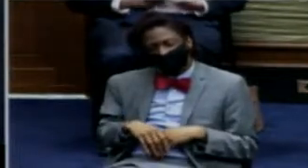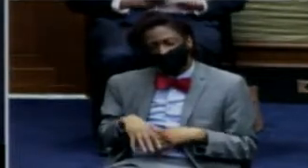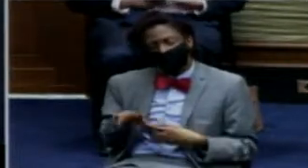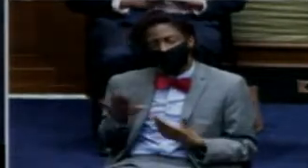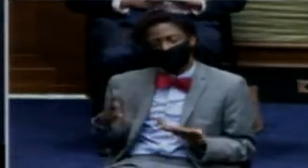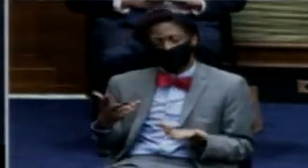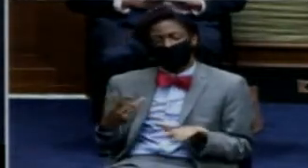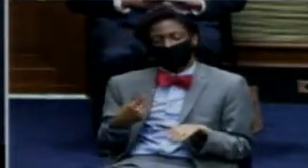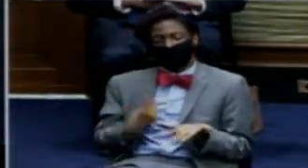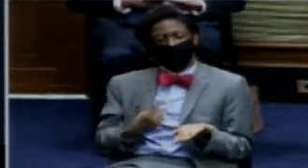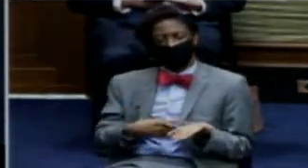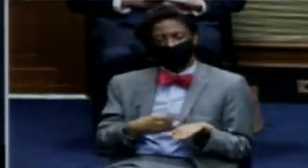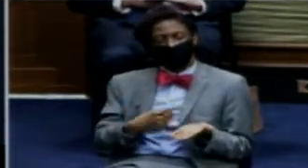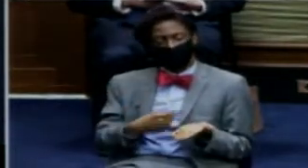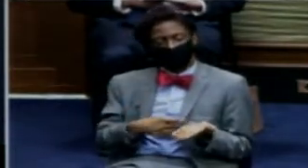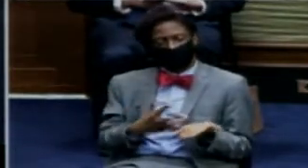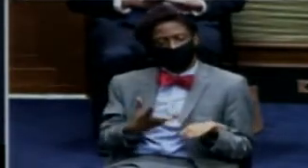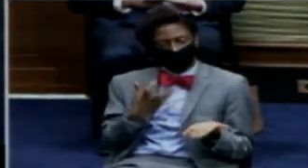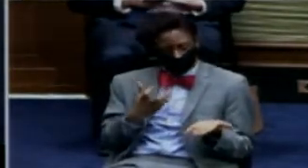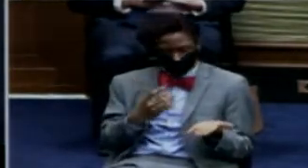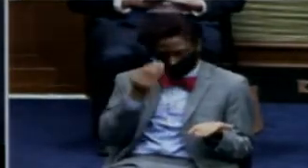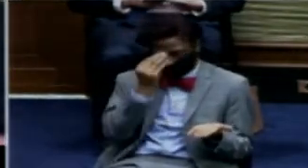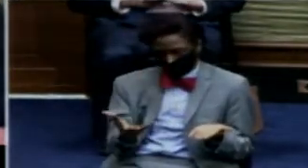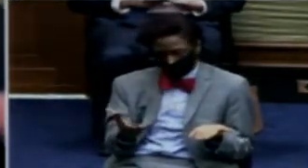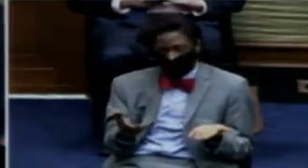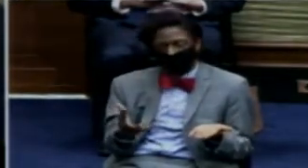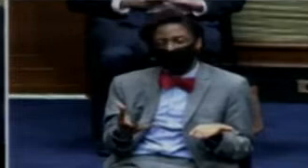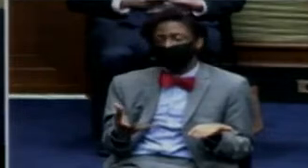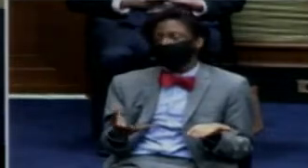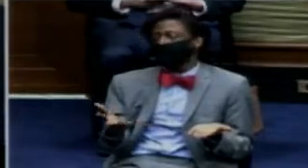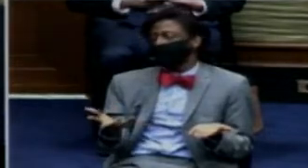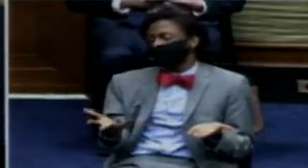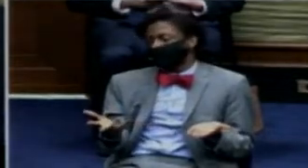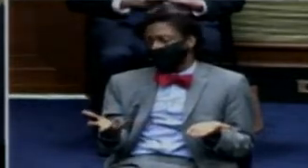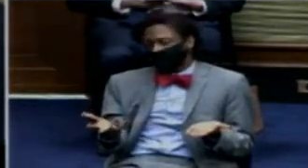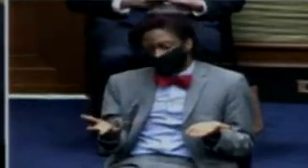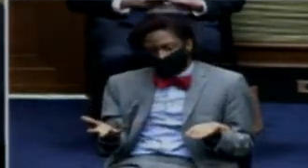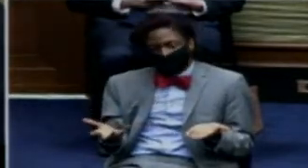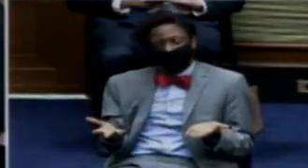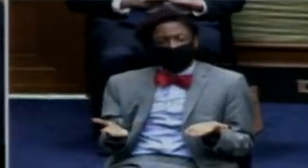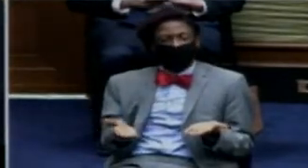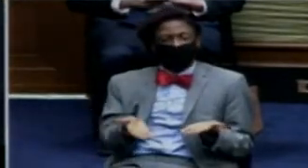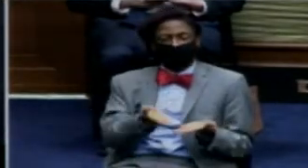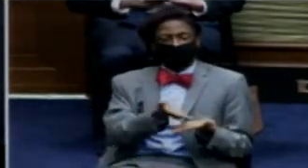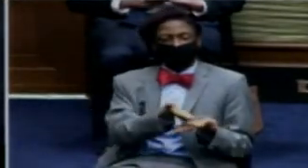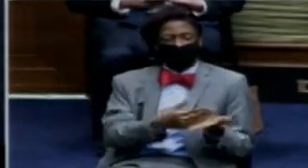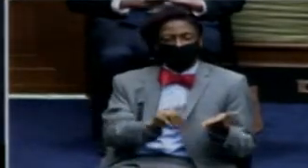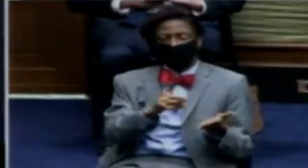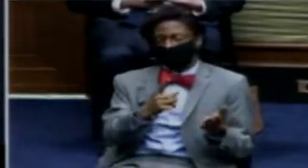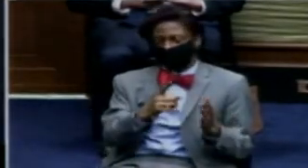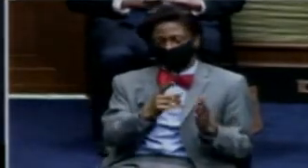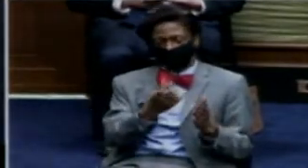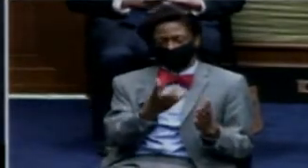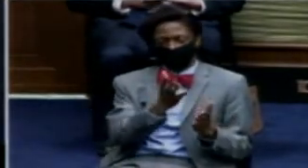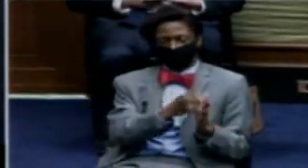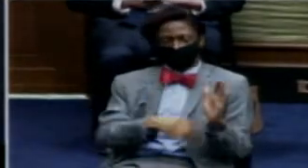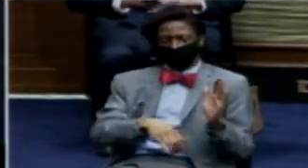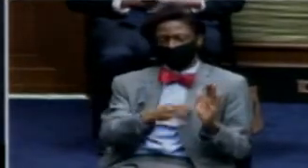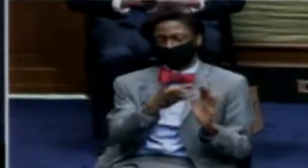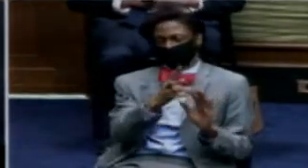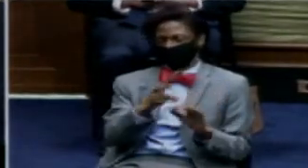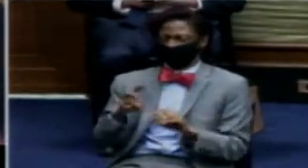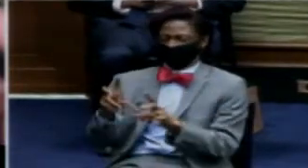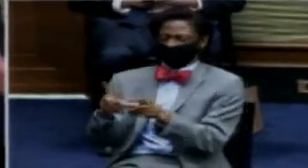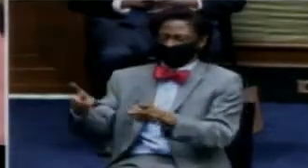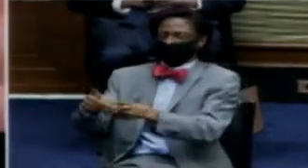that they're trying to make seriously is that somehow Article 1, Section 8, Clause 17, the District Clause, should